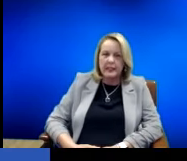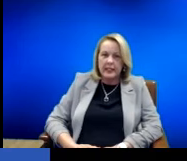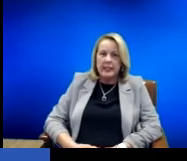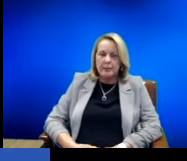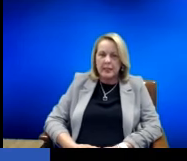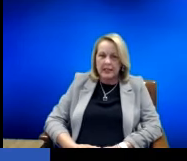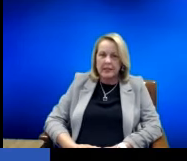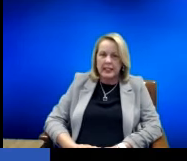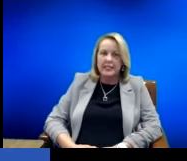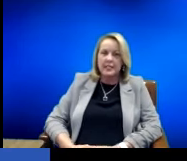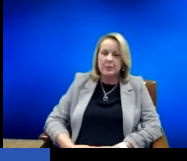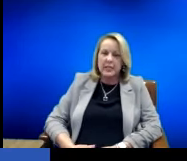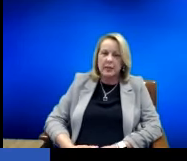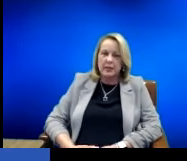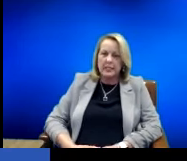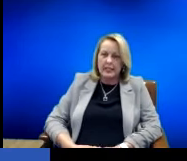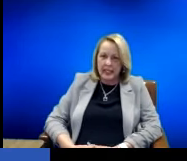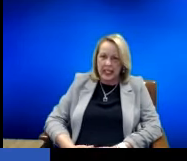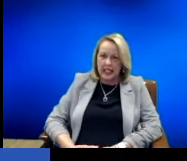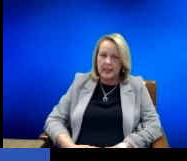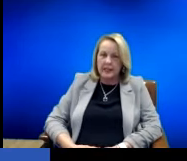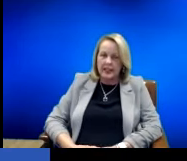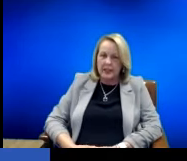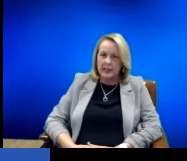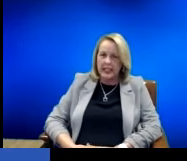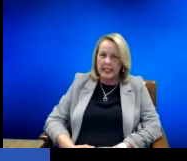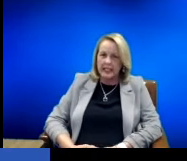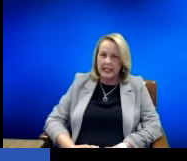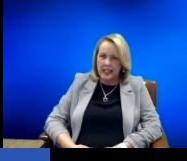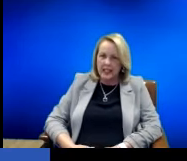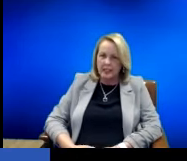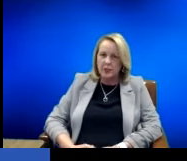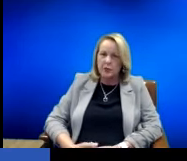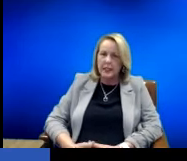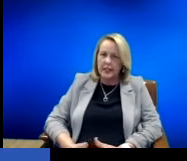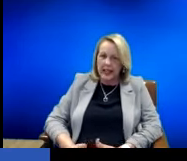with benefits to be able to save $100,000